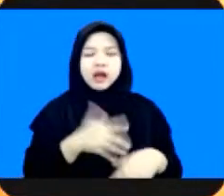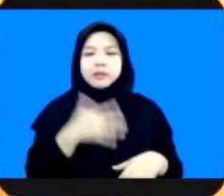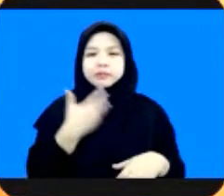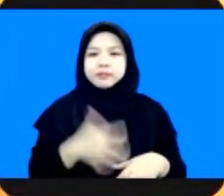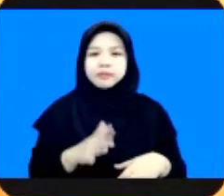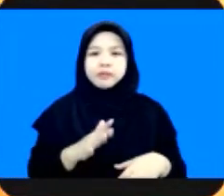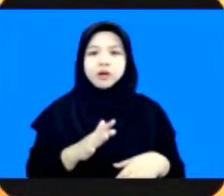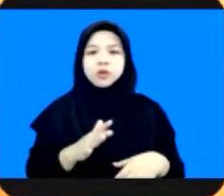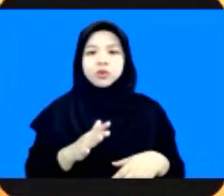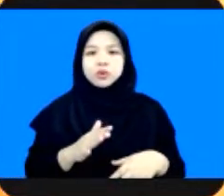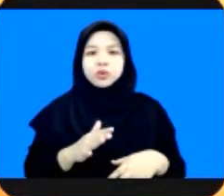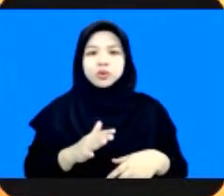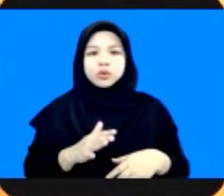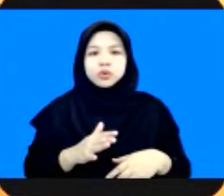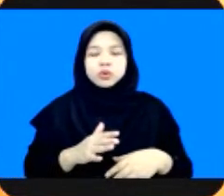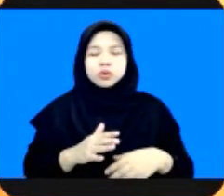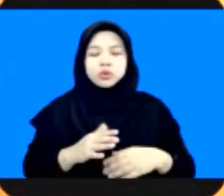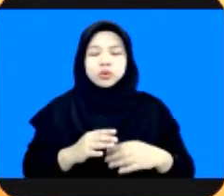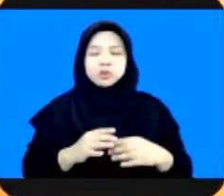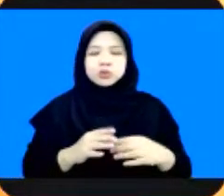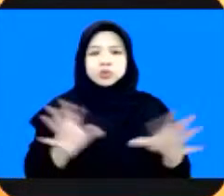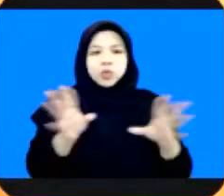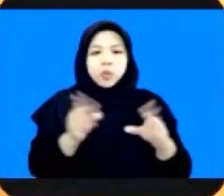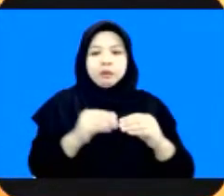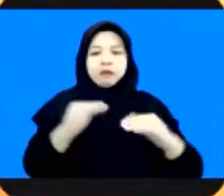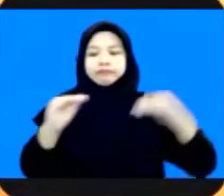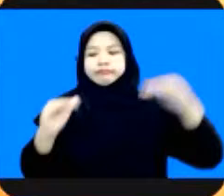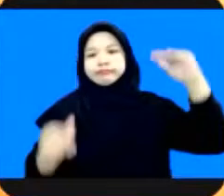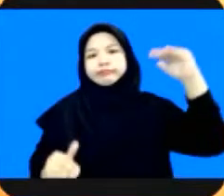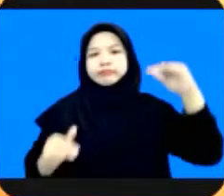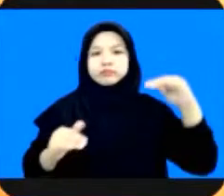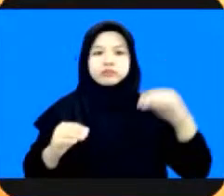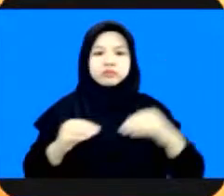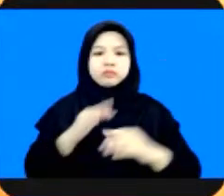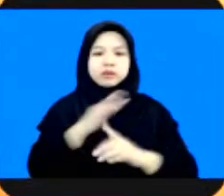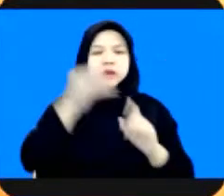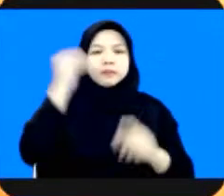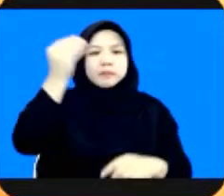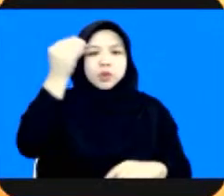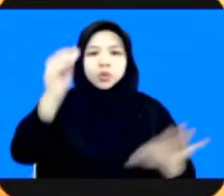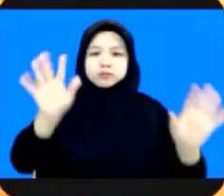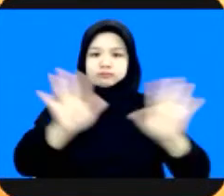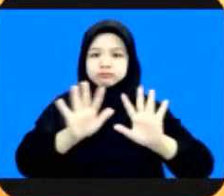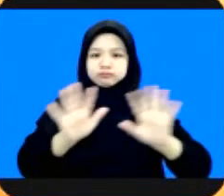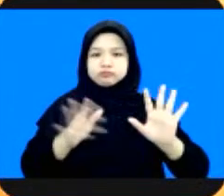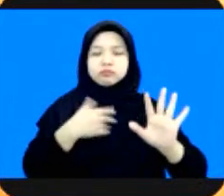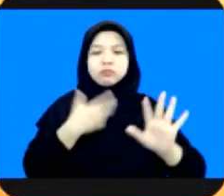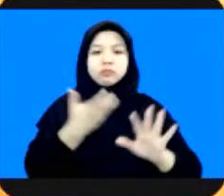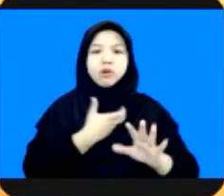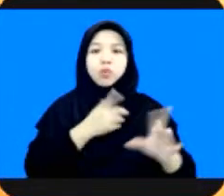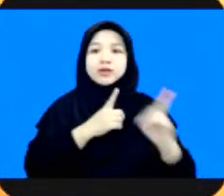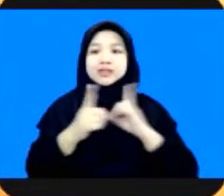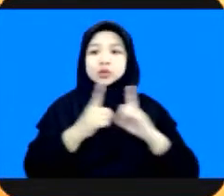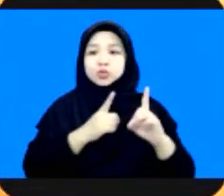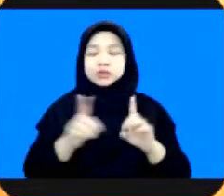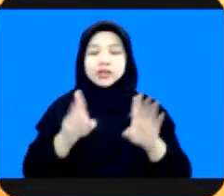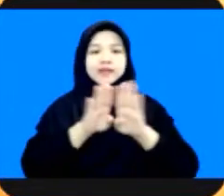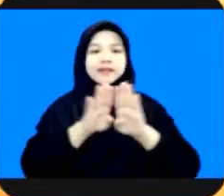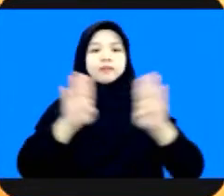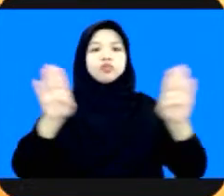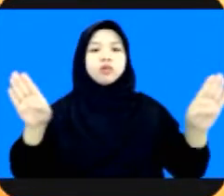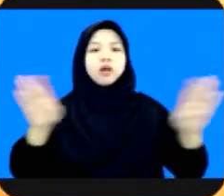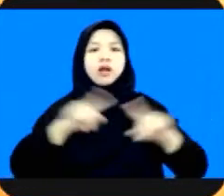elections. There's a lot of issues that people want to discuss, a lot of issues people want to criticize, and we don't want